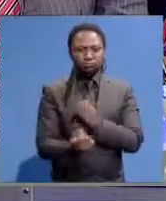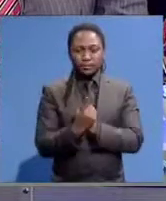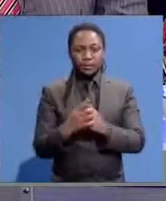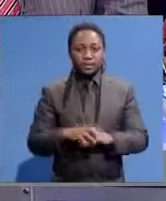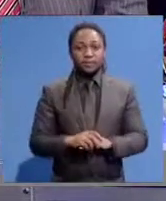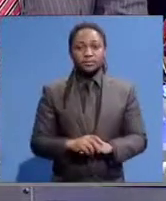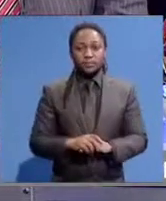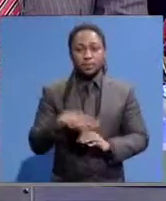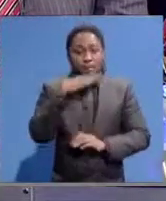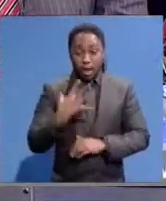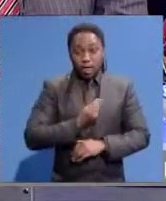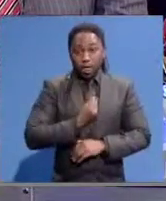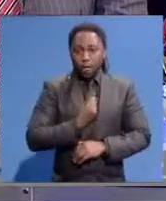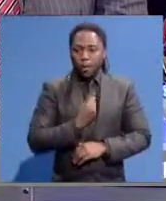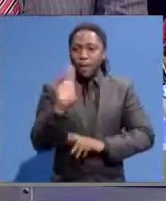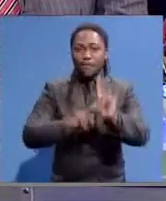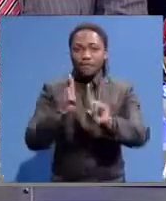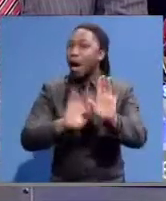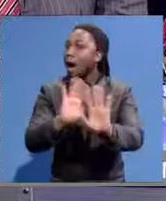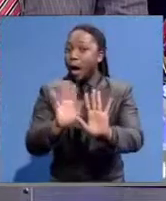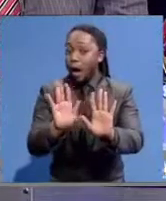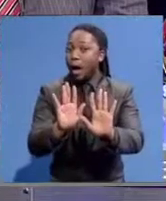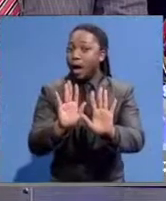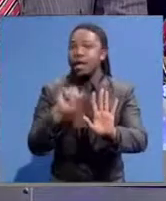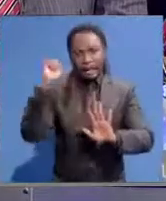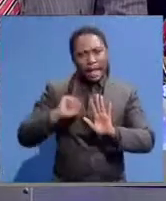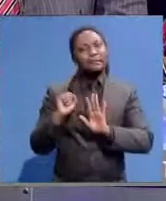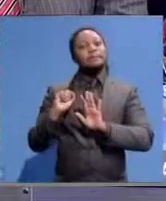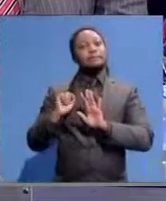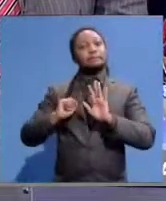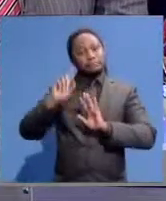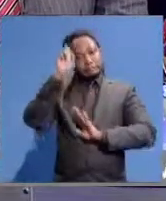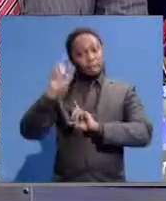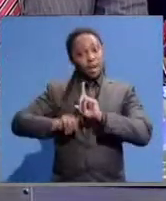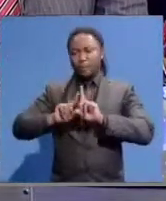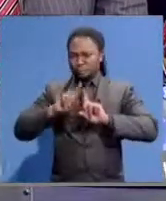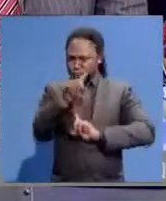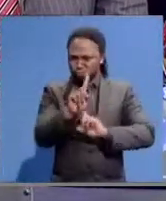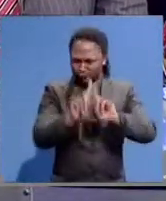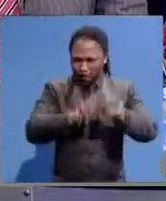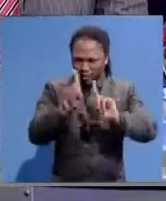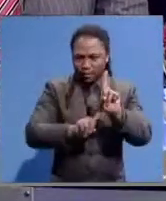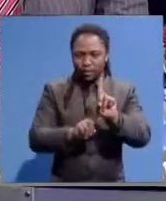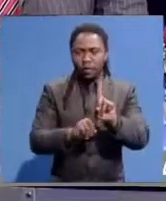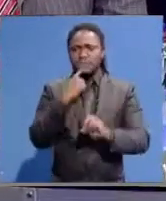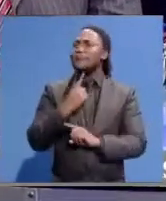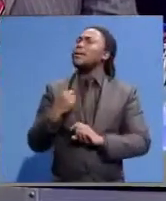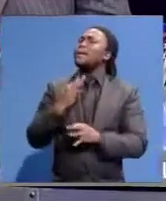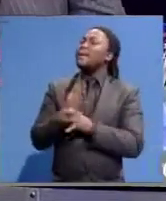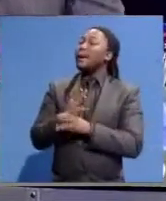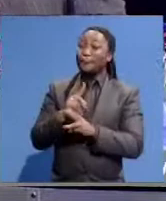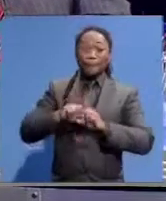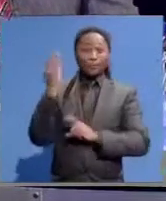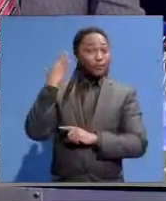young people who are watching out there that you should fail over and over and over again and then say to your parents, but Mom, even Madiba failed 30 whatever